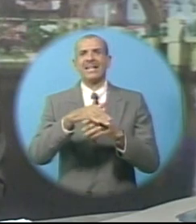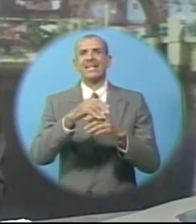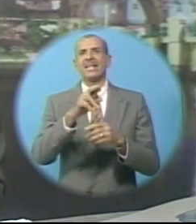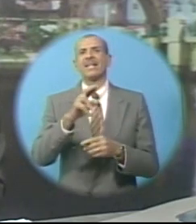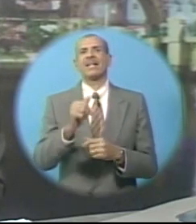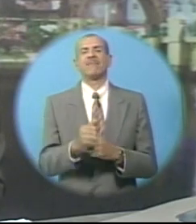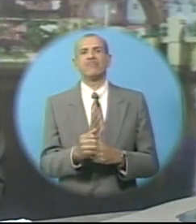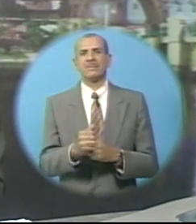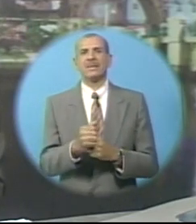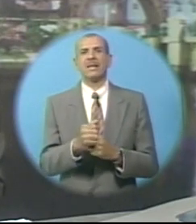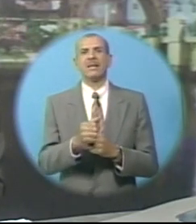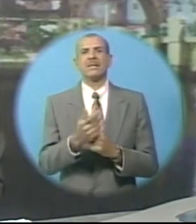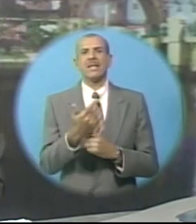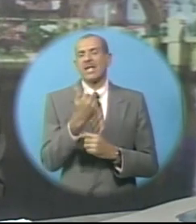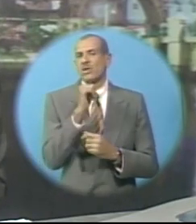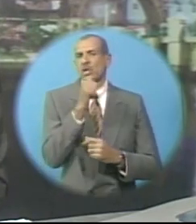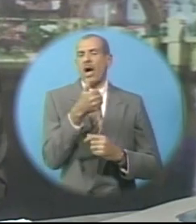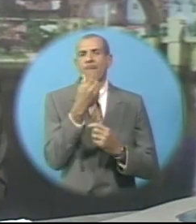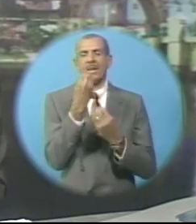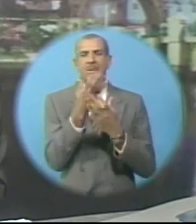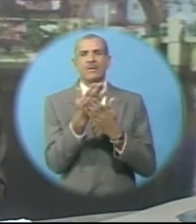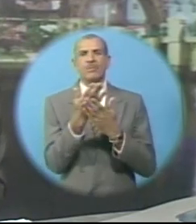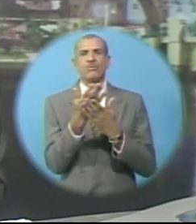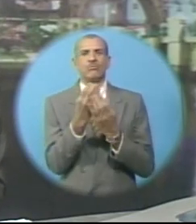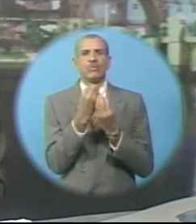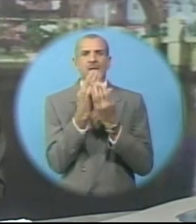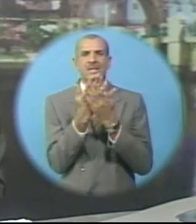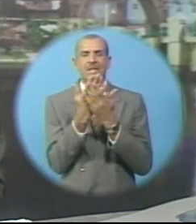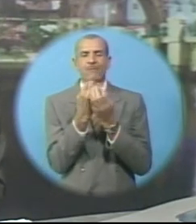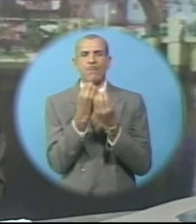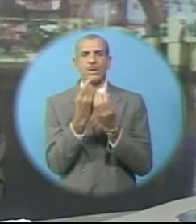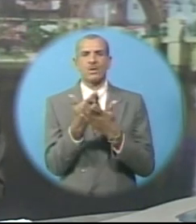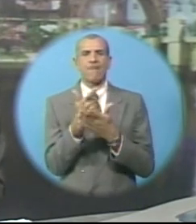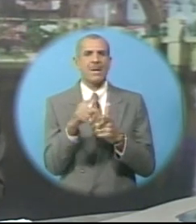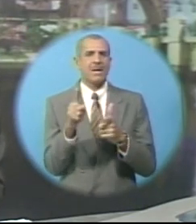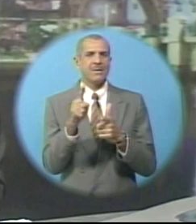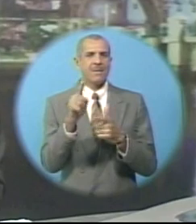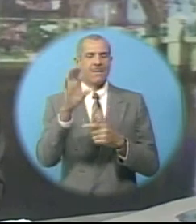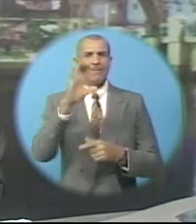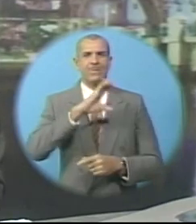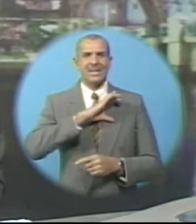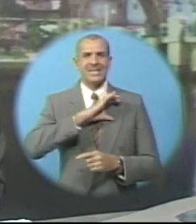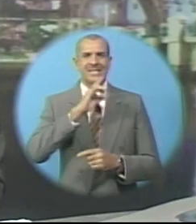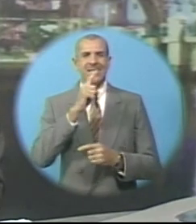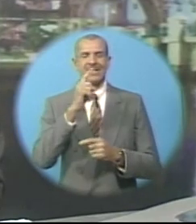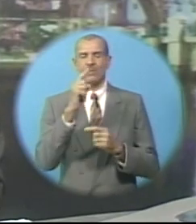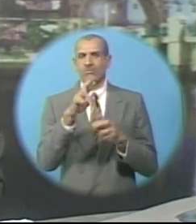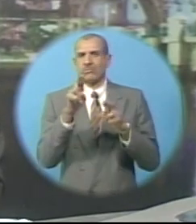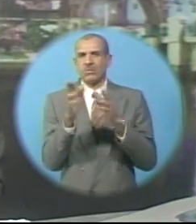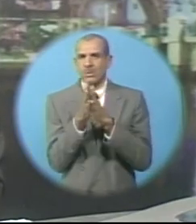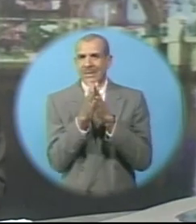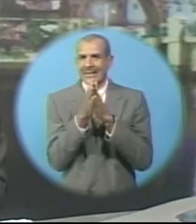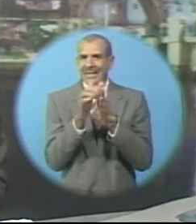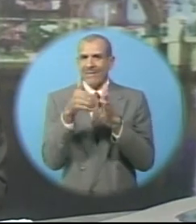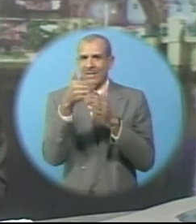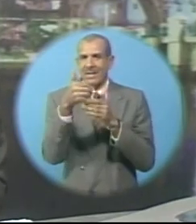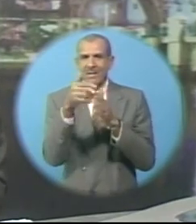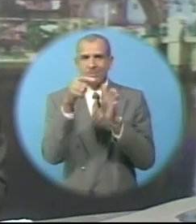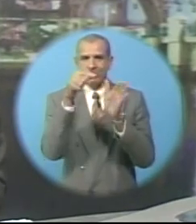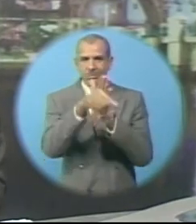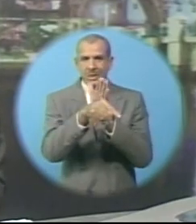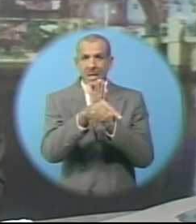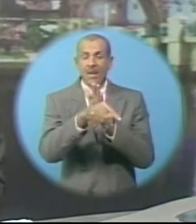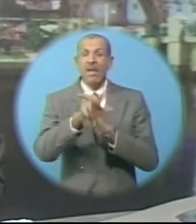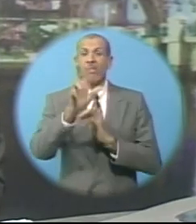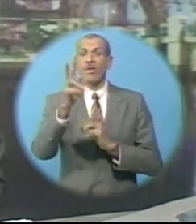not released the details on the killing. However, the High Command said the police are on high alert following the murder. This is the 3rd